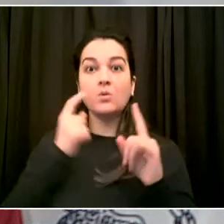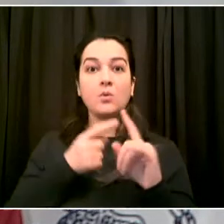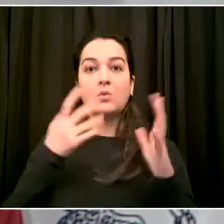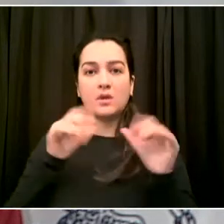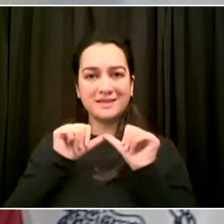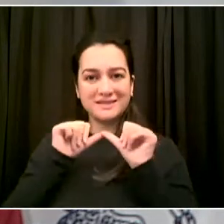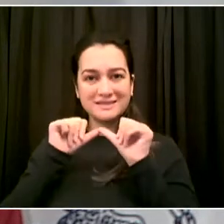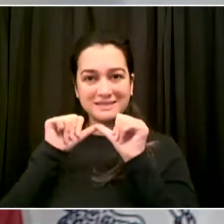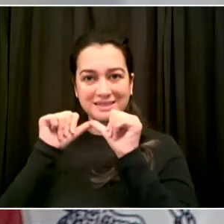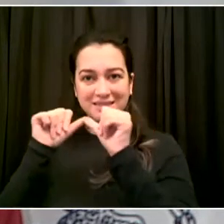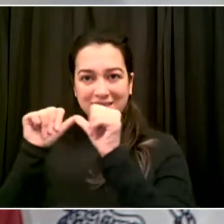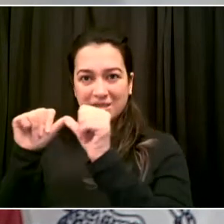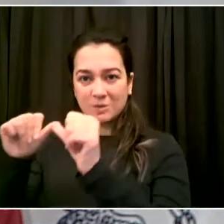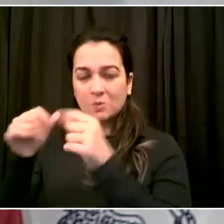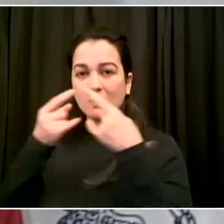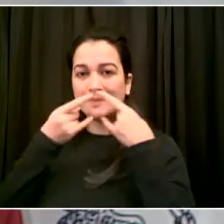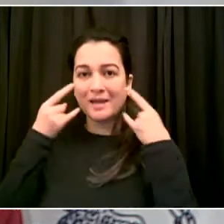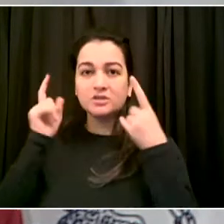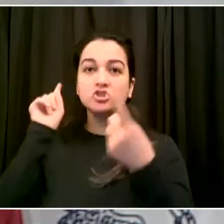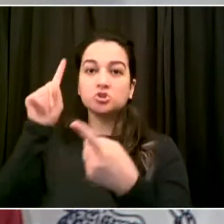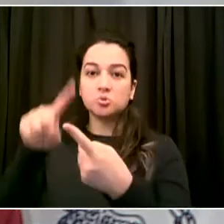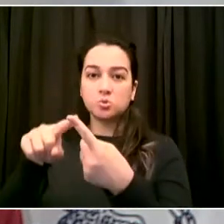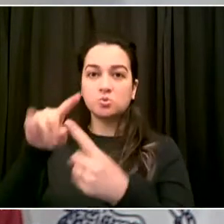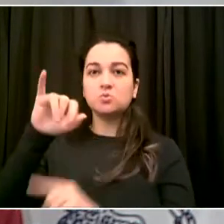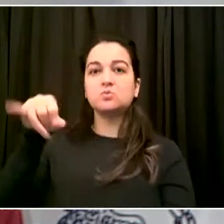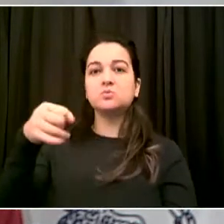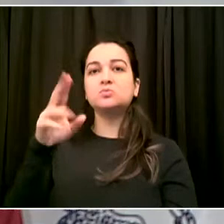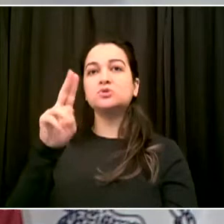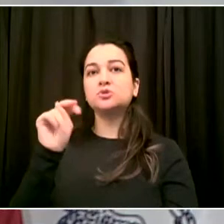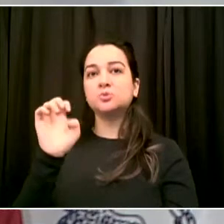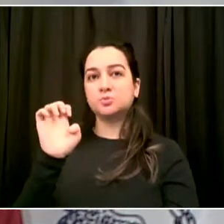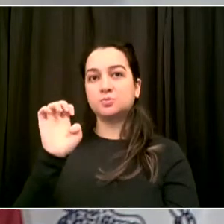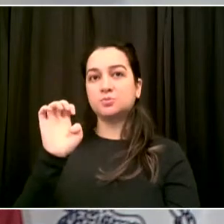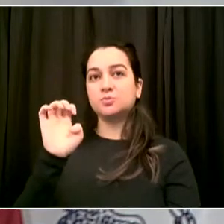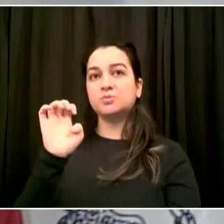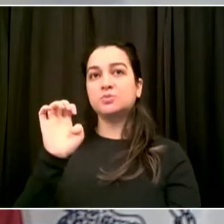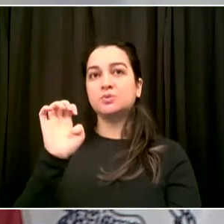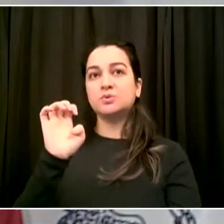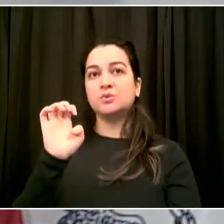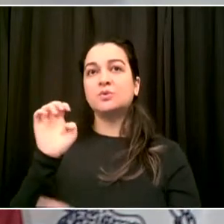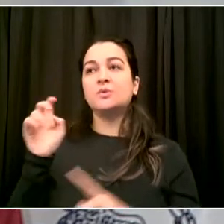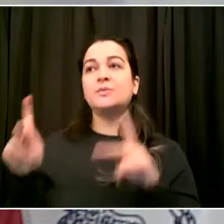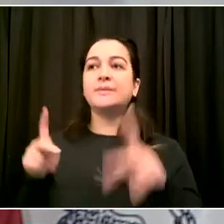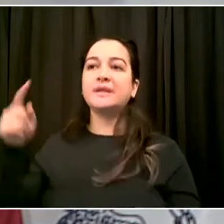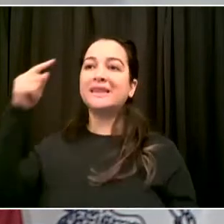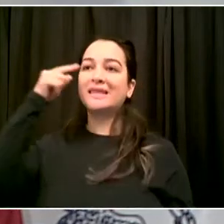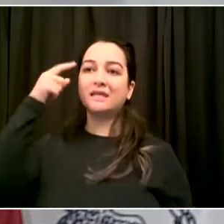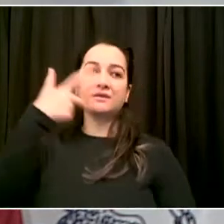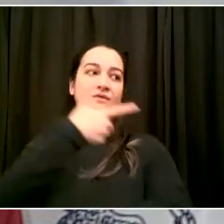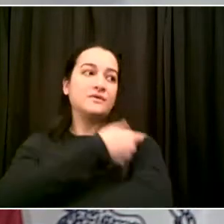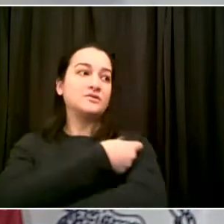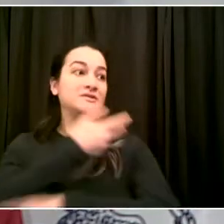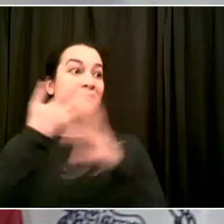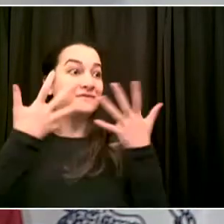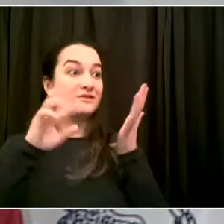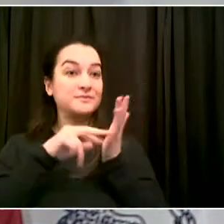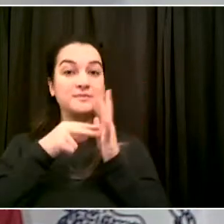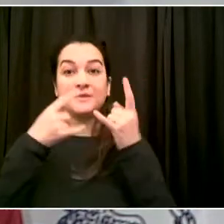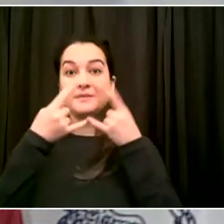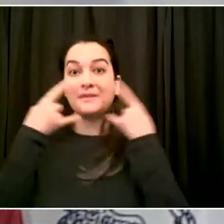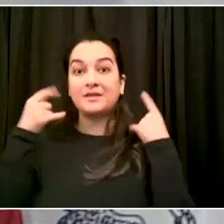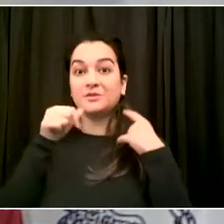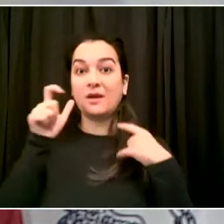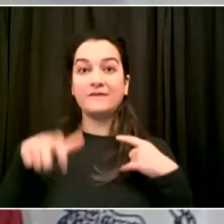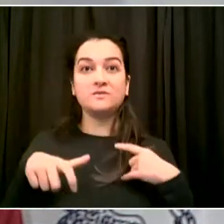That's a big X factor. But I think a good way for New Yorkers to think about now is for the first half of this year, from now through June, keep